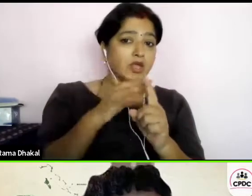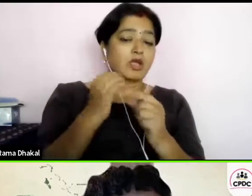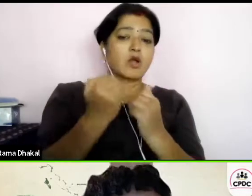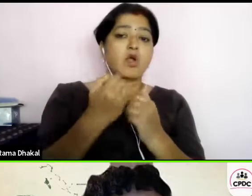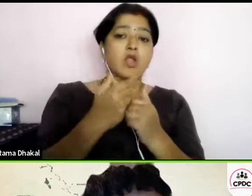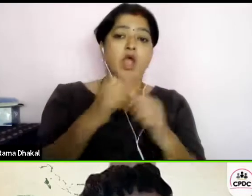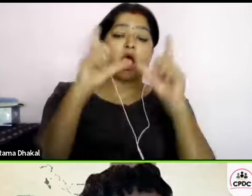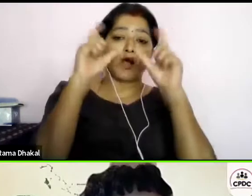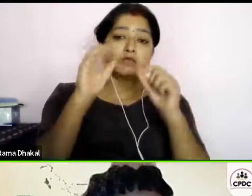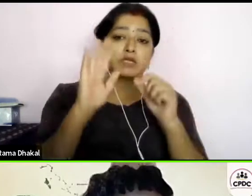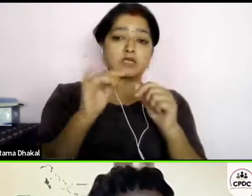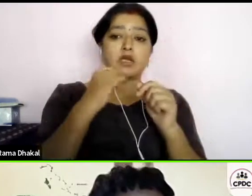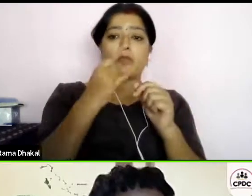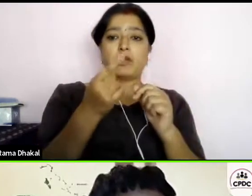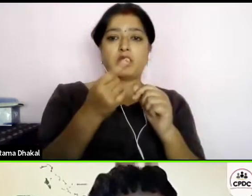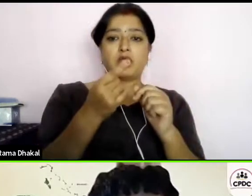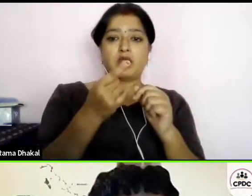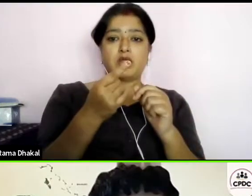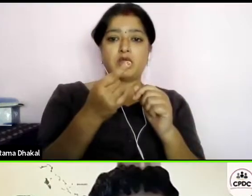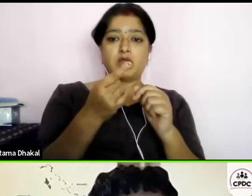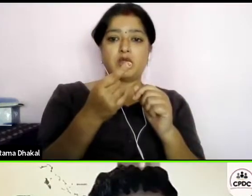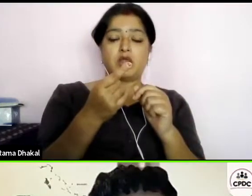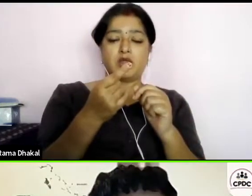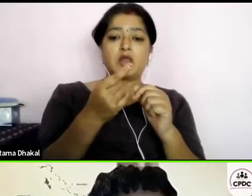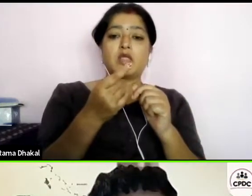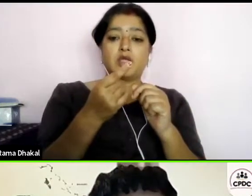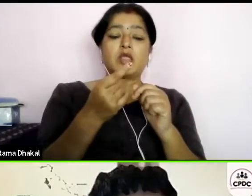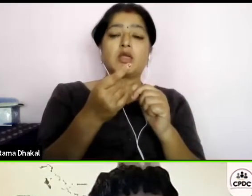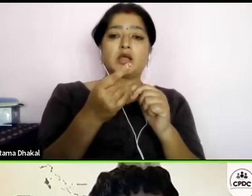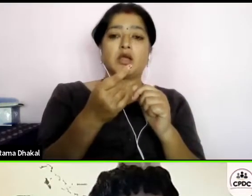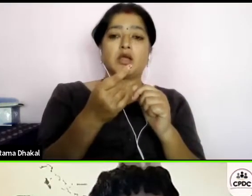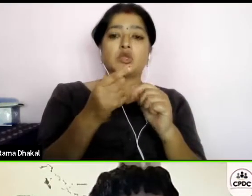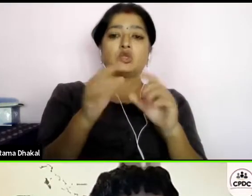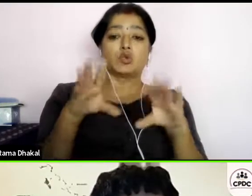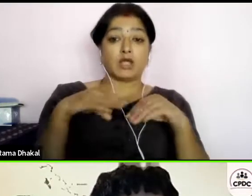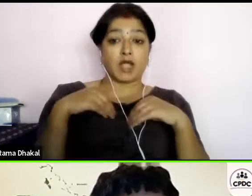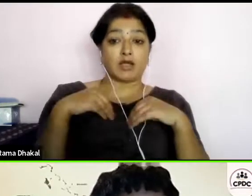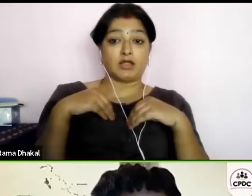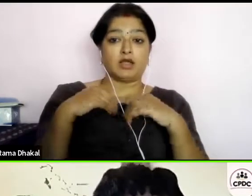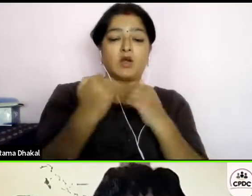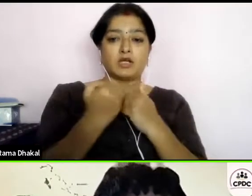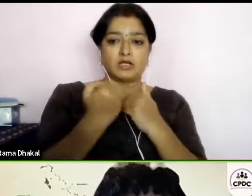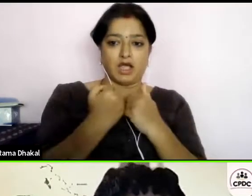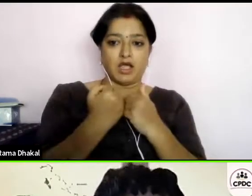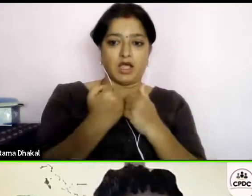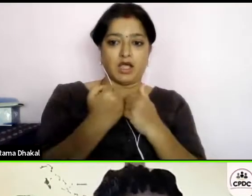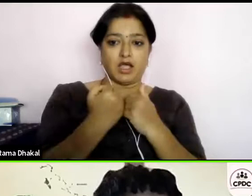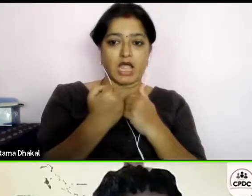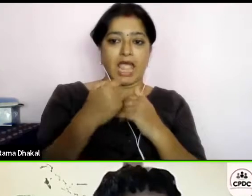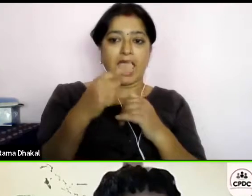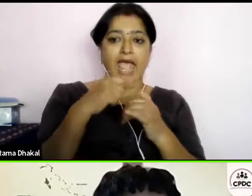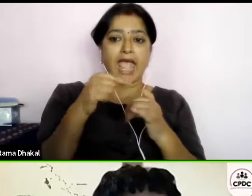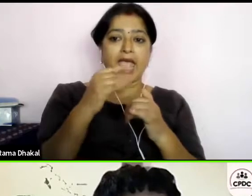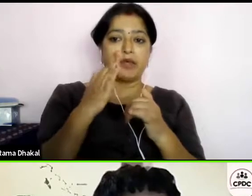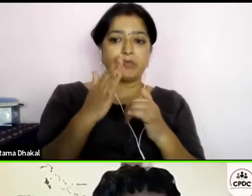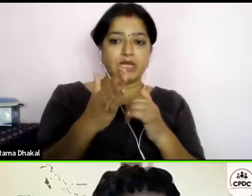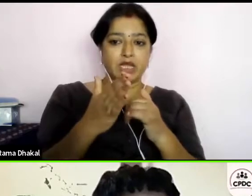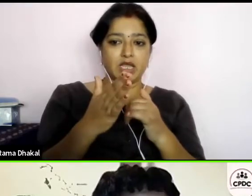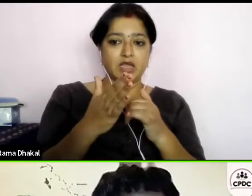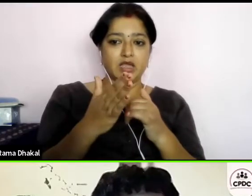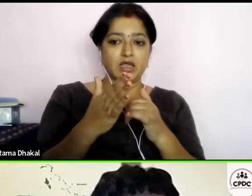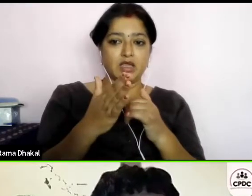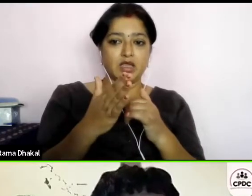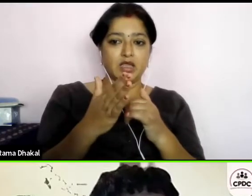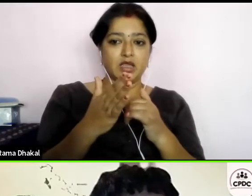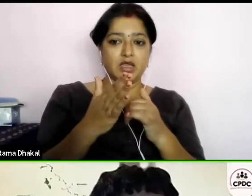that I do understand the resistance to the project itself, to the average person on the ground